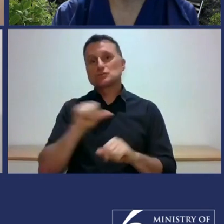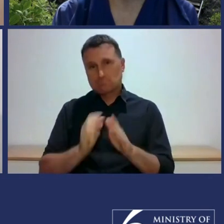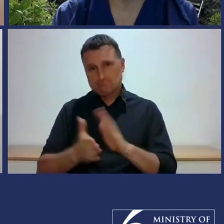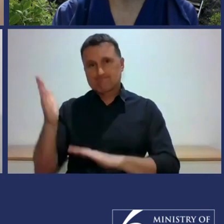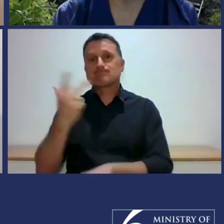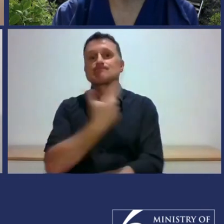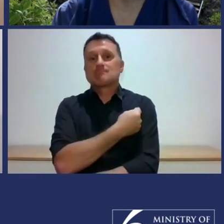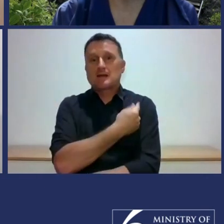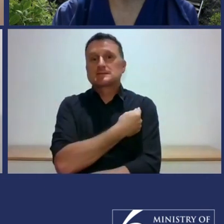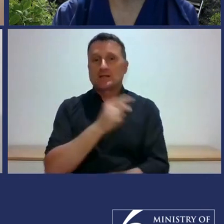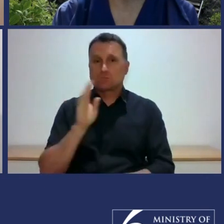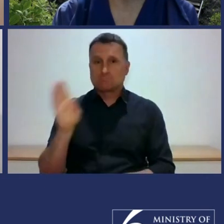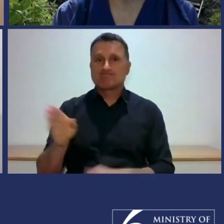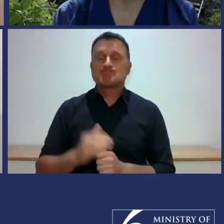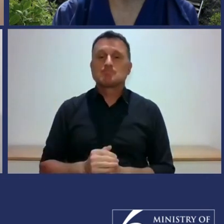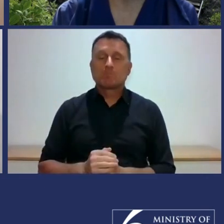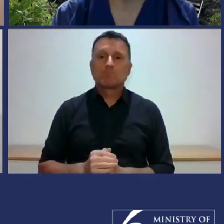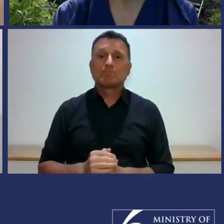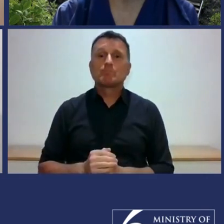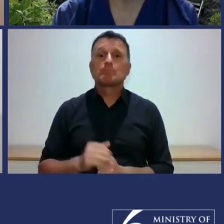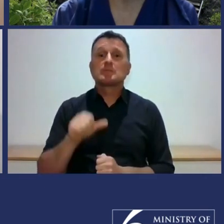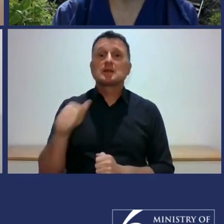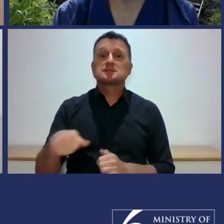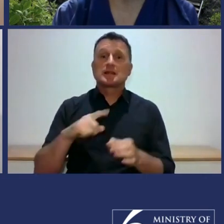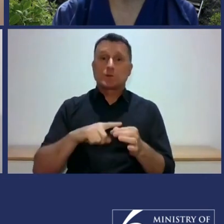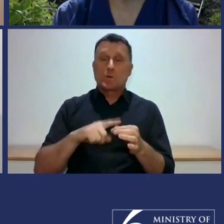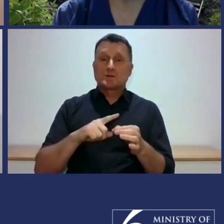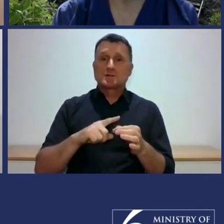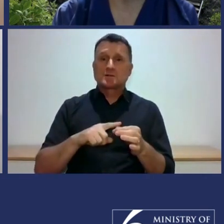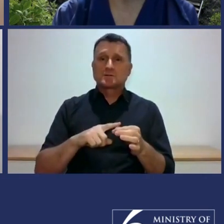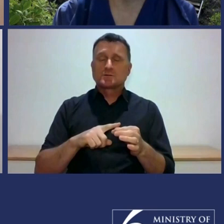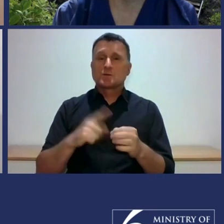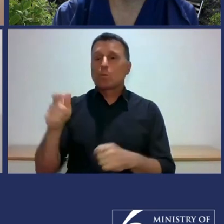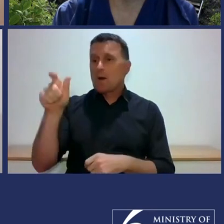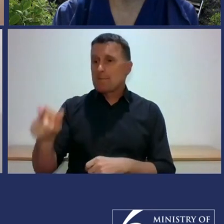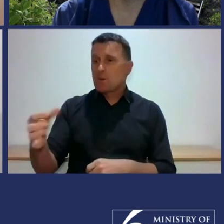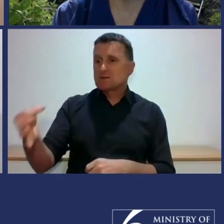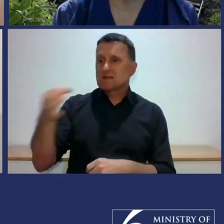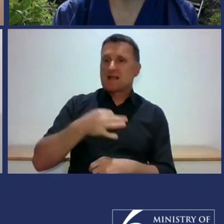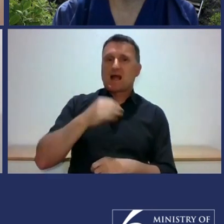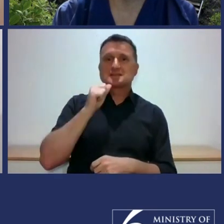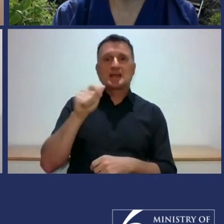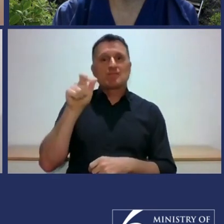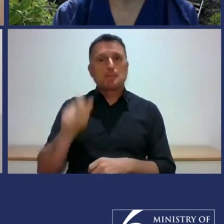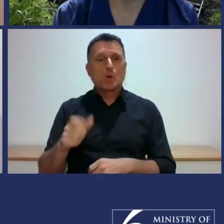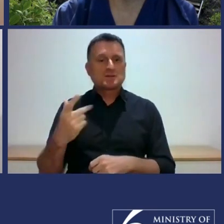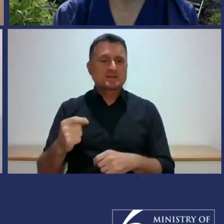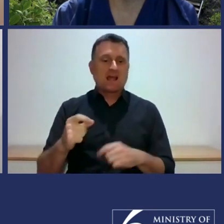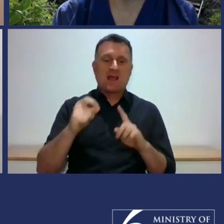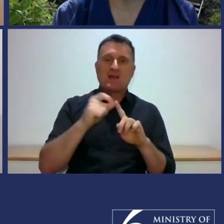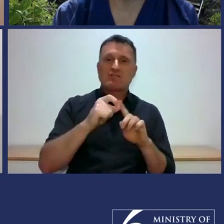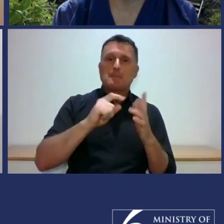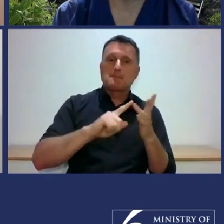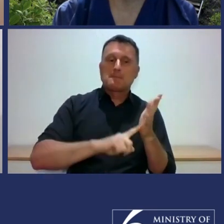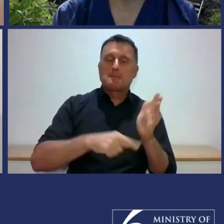Kendra wants to know if there are any implications for women with PCOS, with polycystic ovary syndrome. I'm not sure